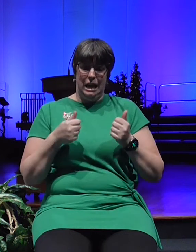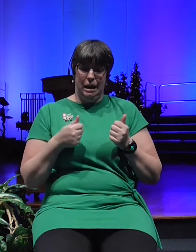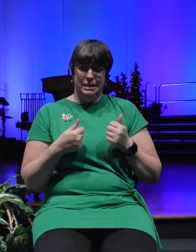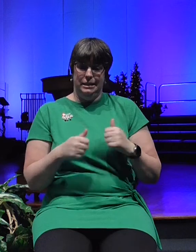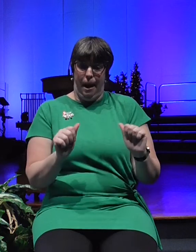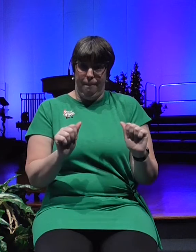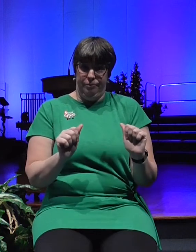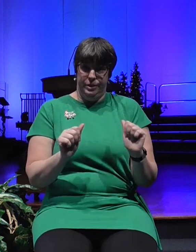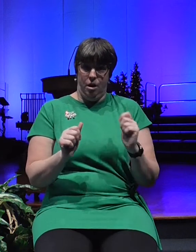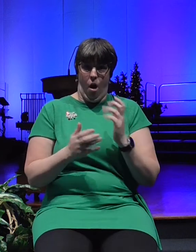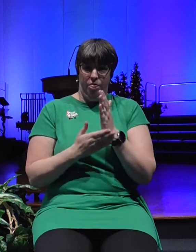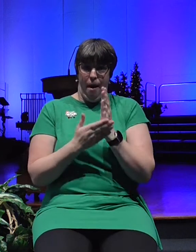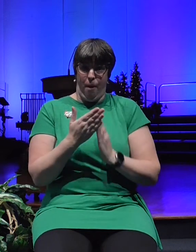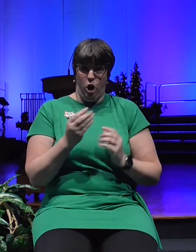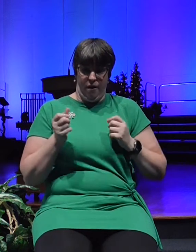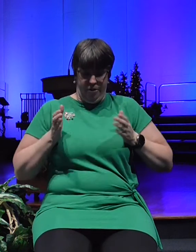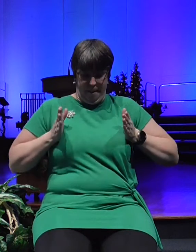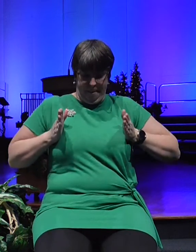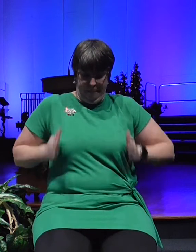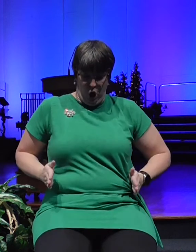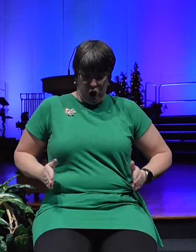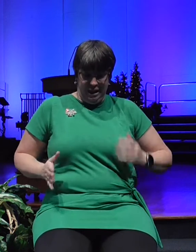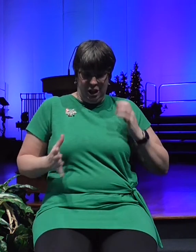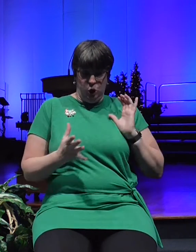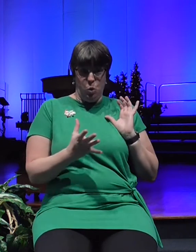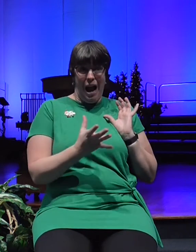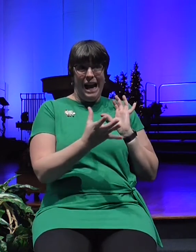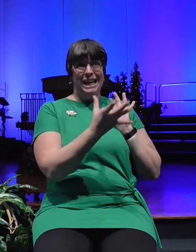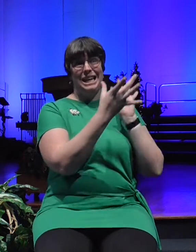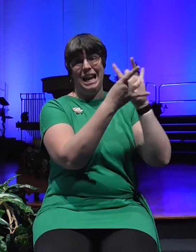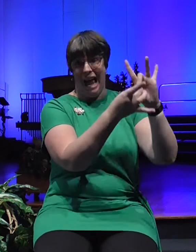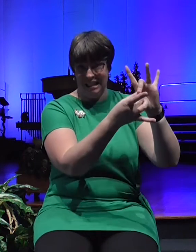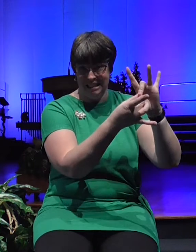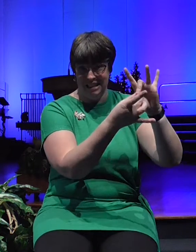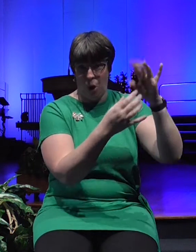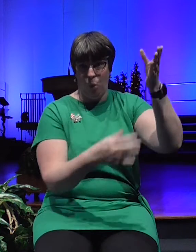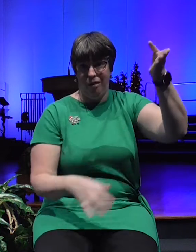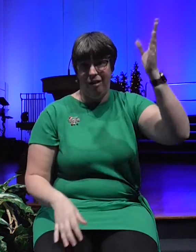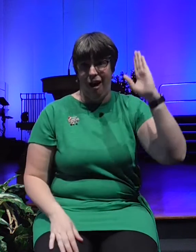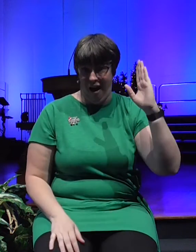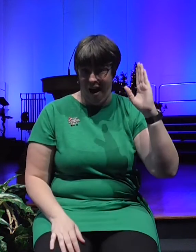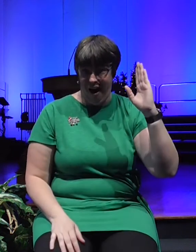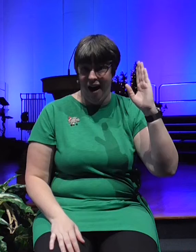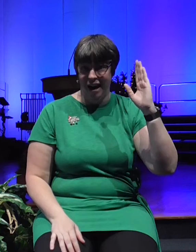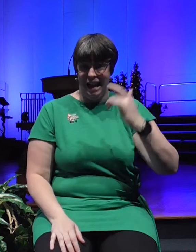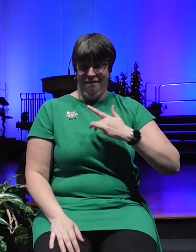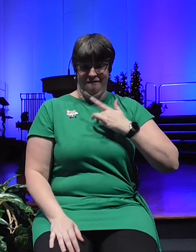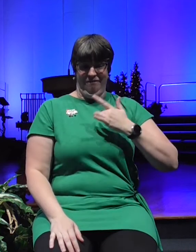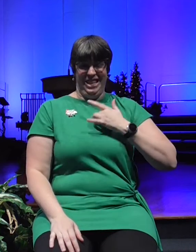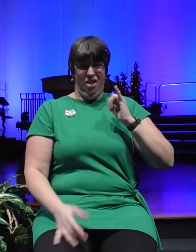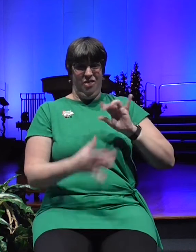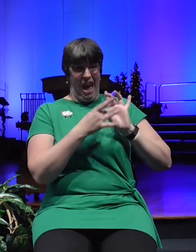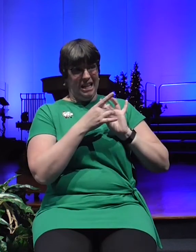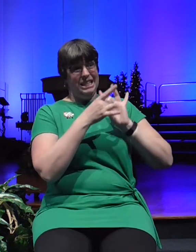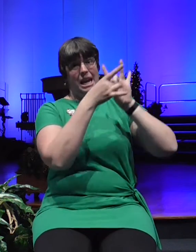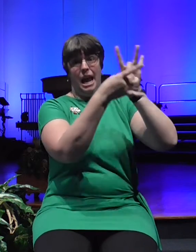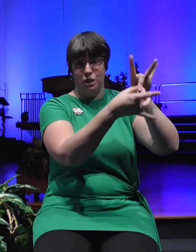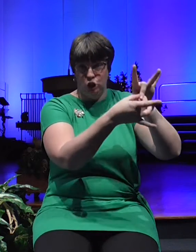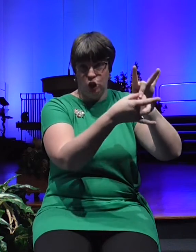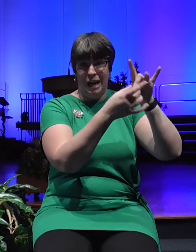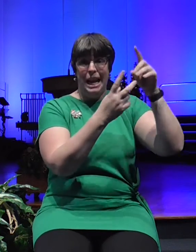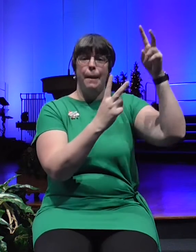of the prayer to connect with the God of one's understanding and to feel that connection